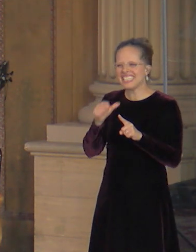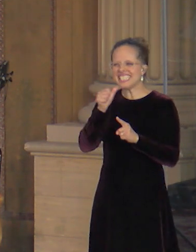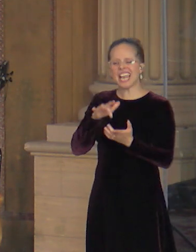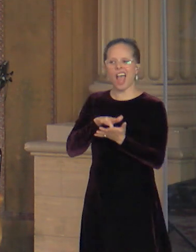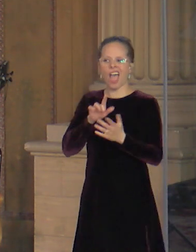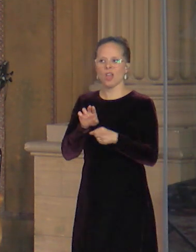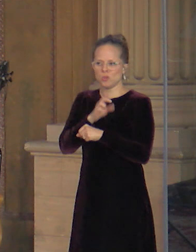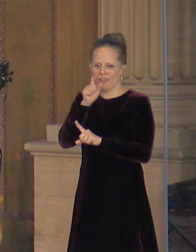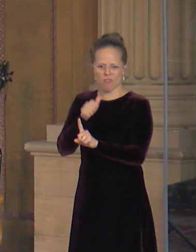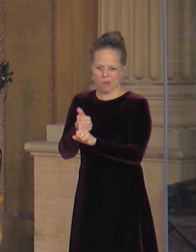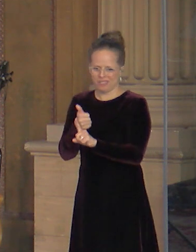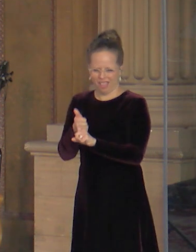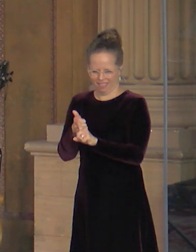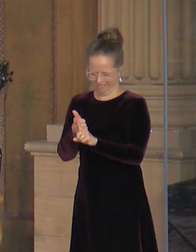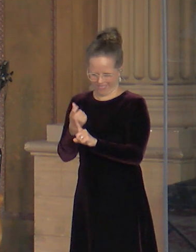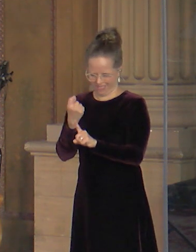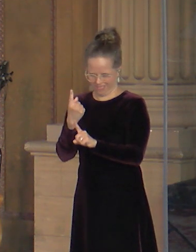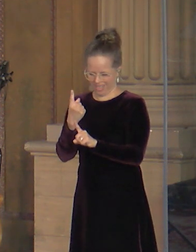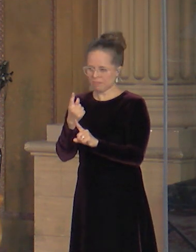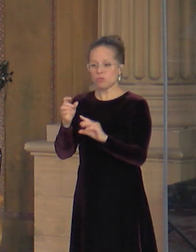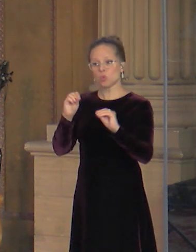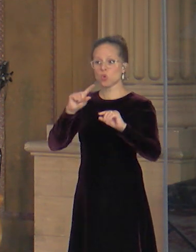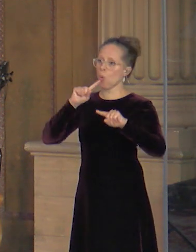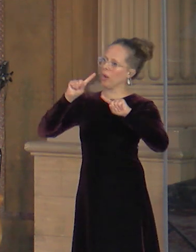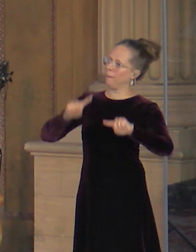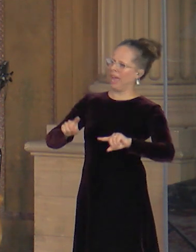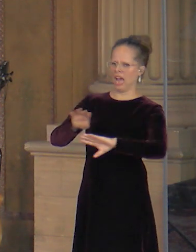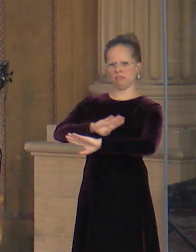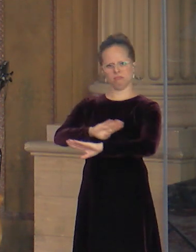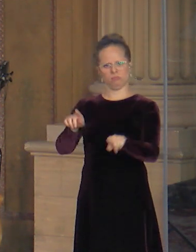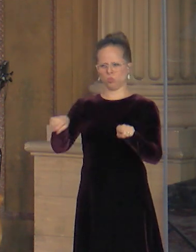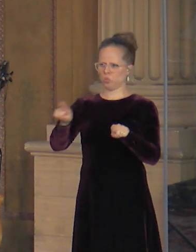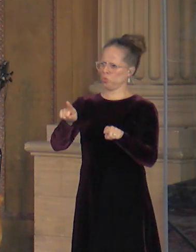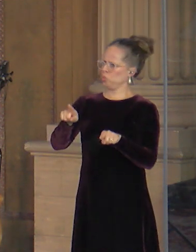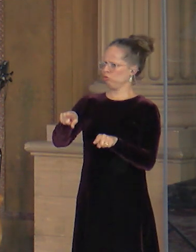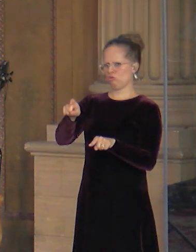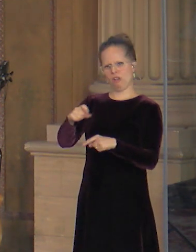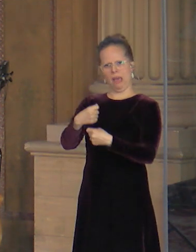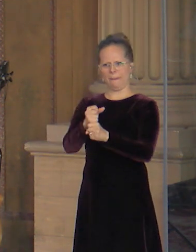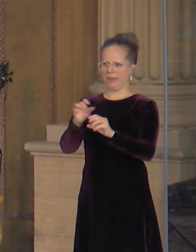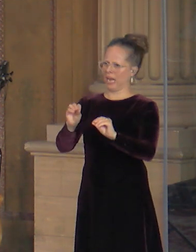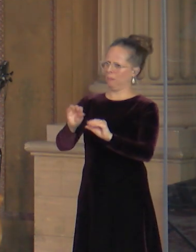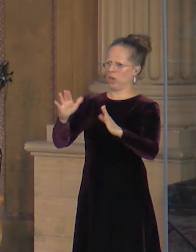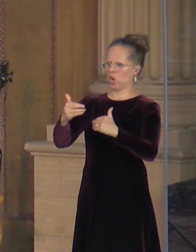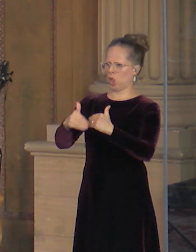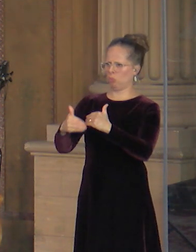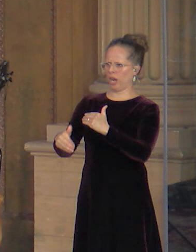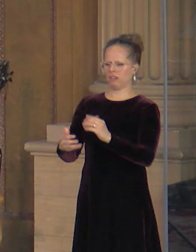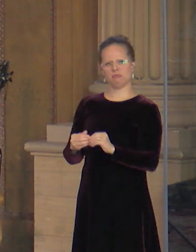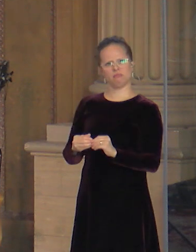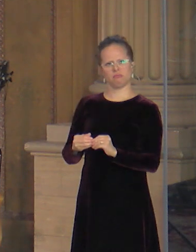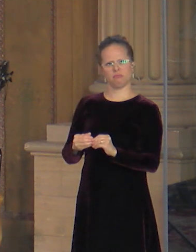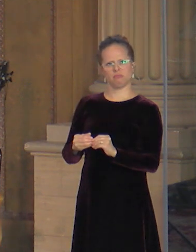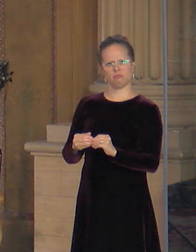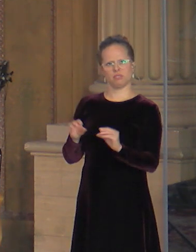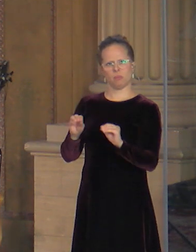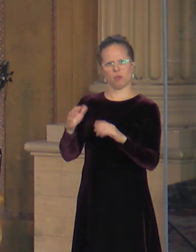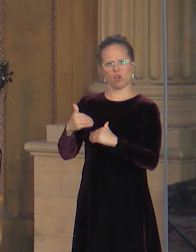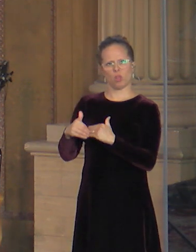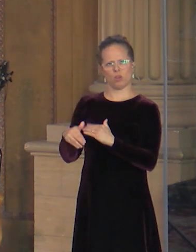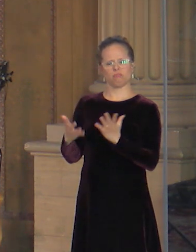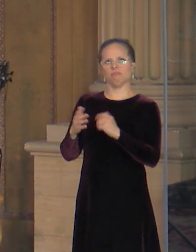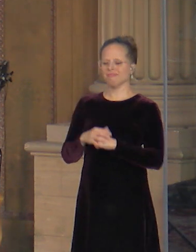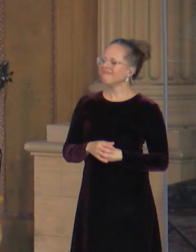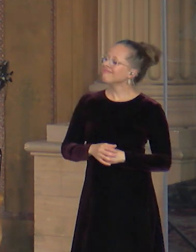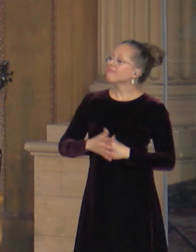himself so there's no command in general against making miracle bread lowercase m and so he's there's